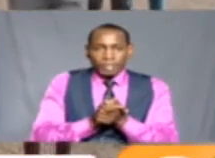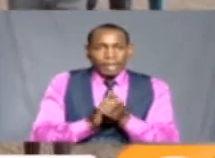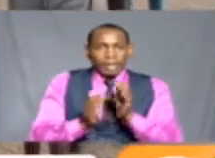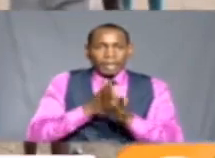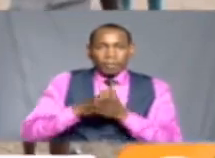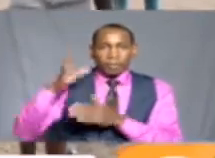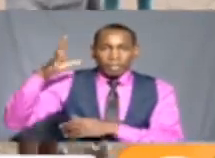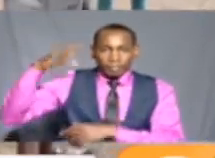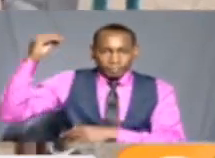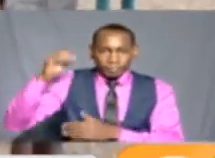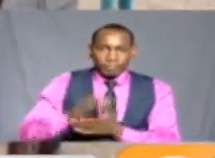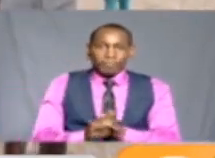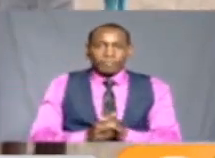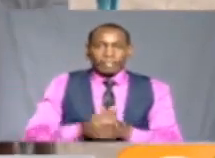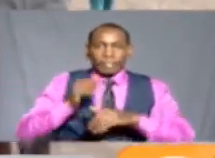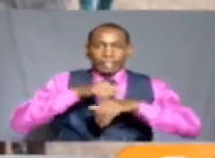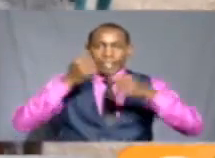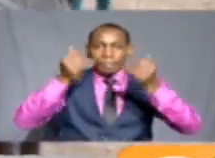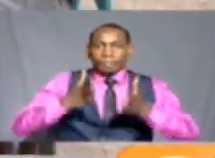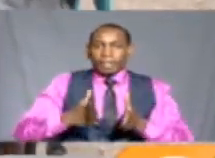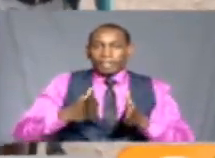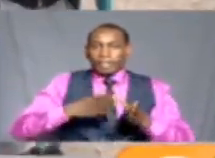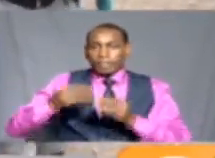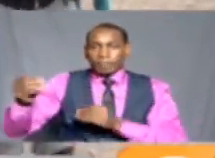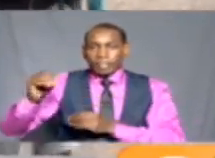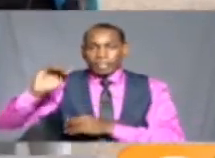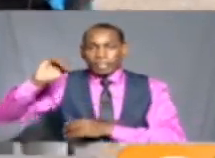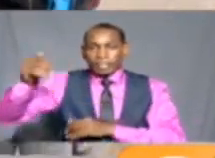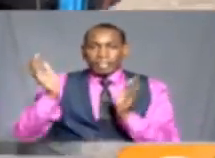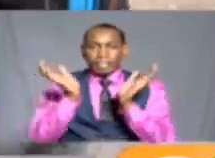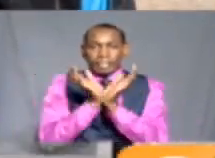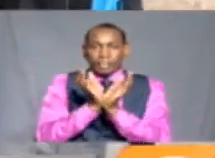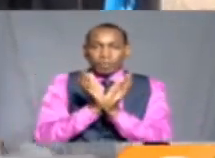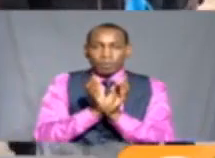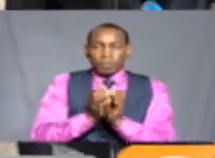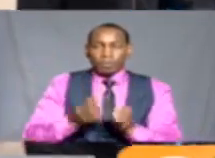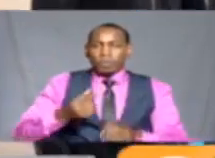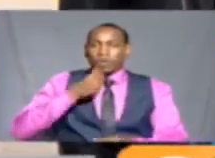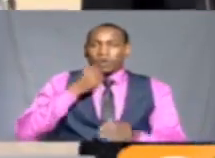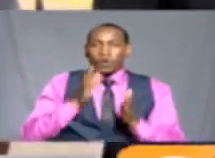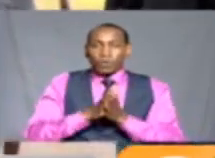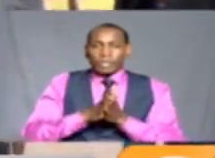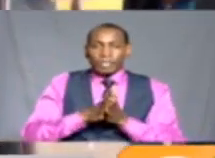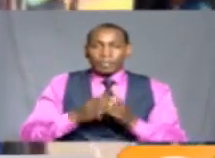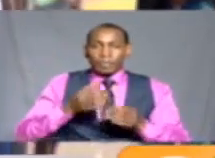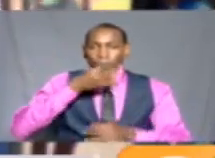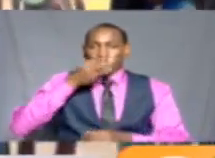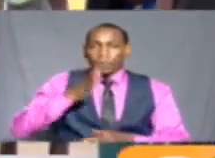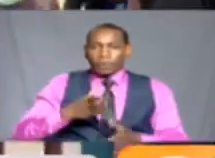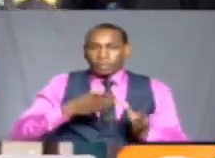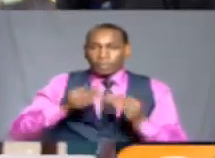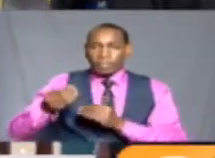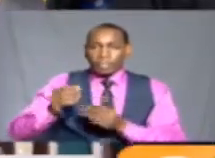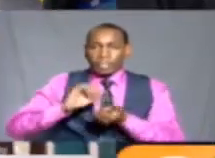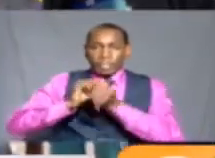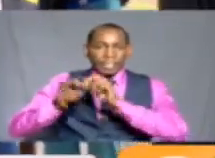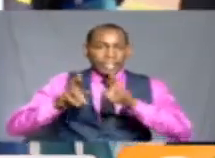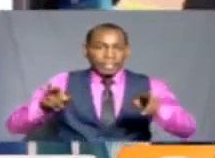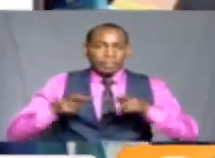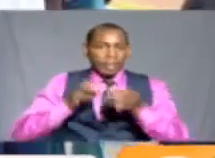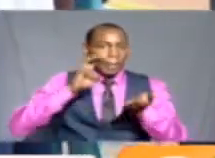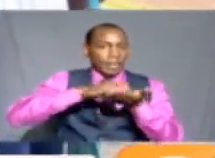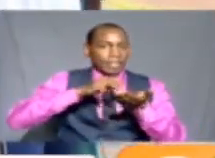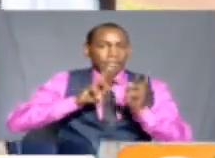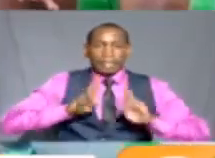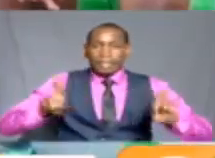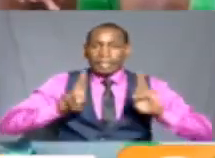Mount Kenya FC players walked out of City Stadium to go home, the match officials and Gor Mahia FC were walking out of the changing rooms in Machakos ready for